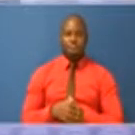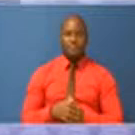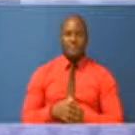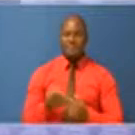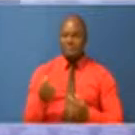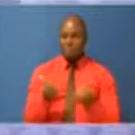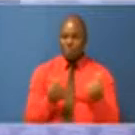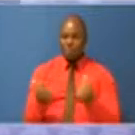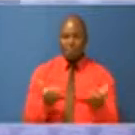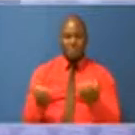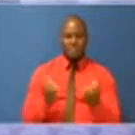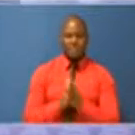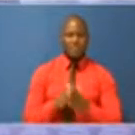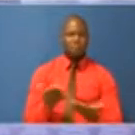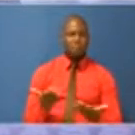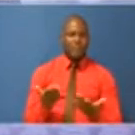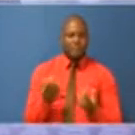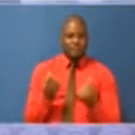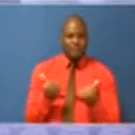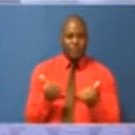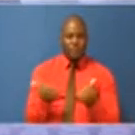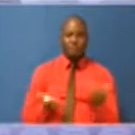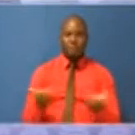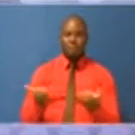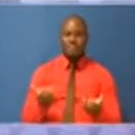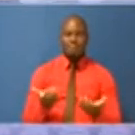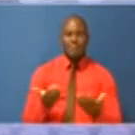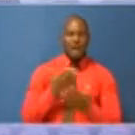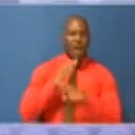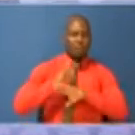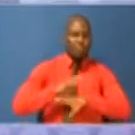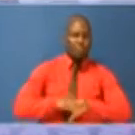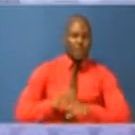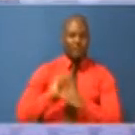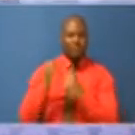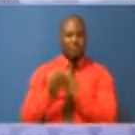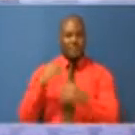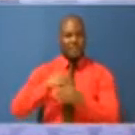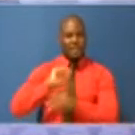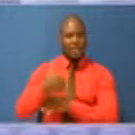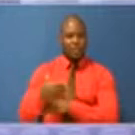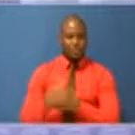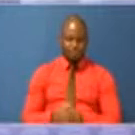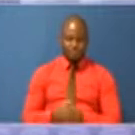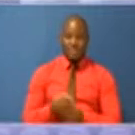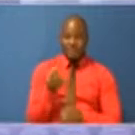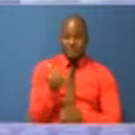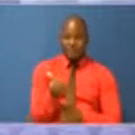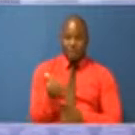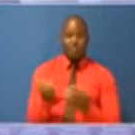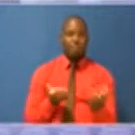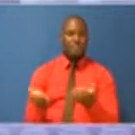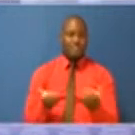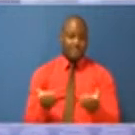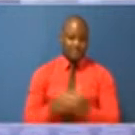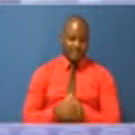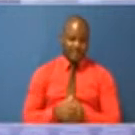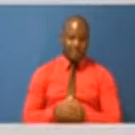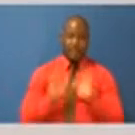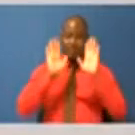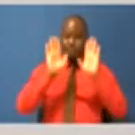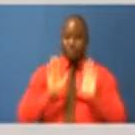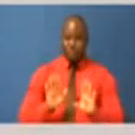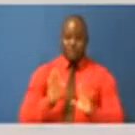small businesses sorry small businesses and friendly environment that they are seeking yeah small businesses are very